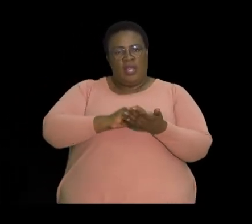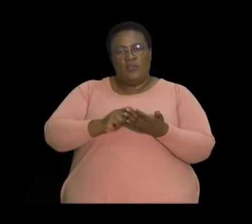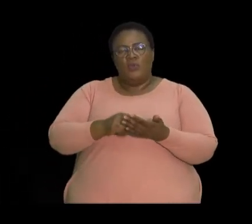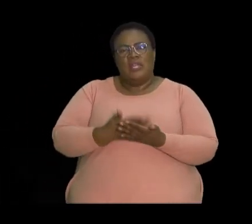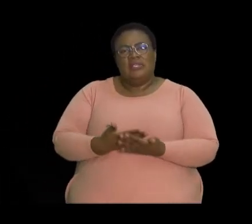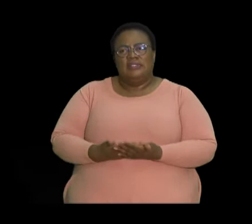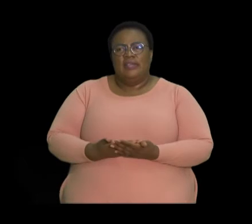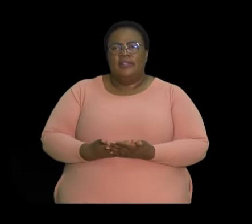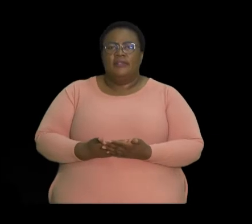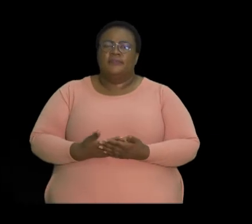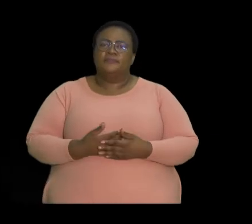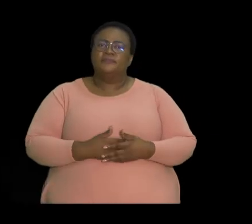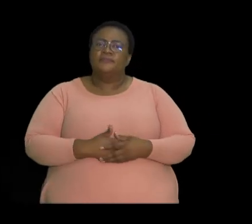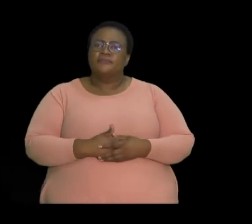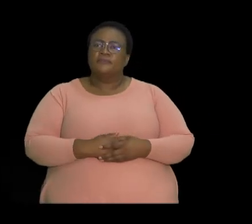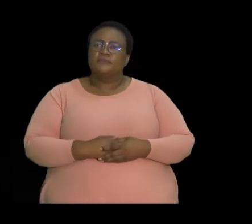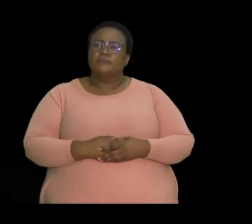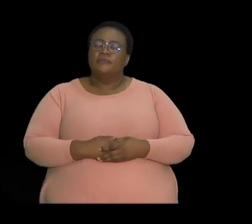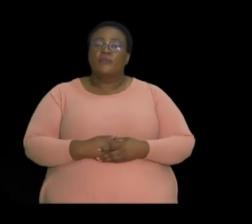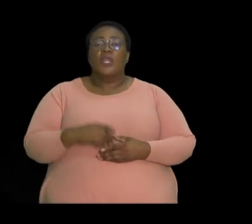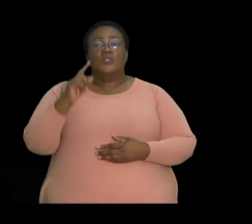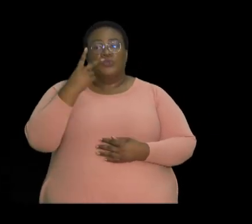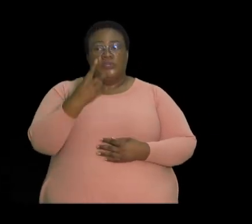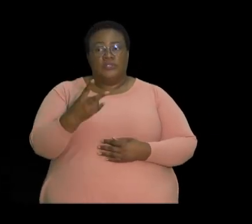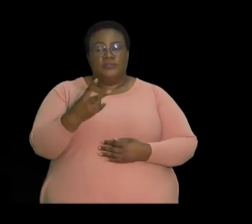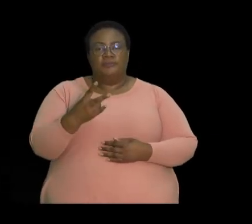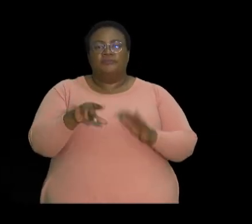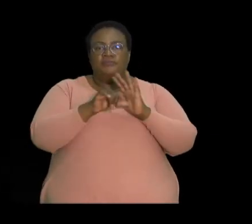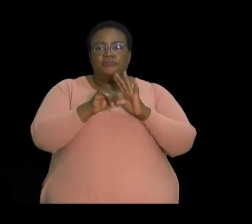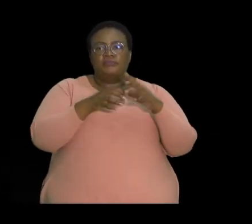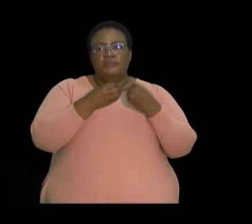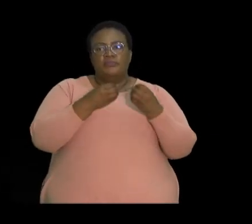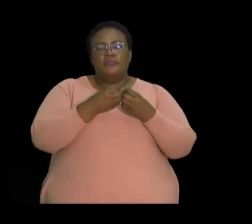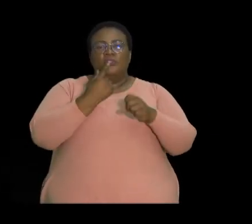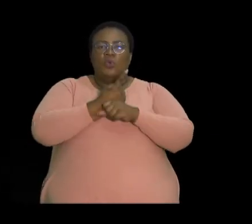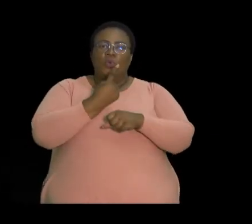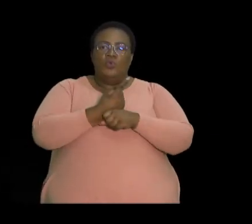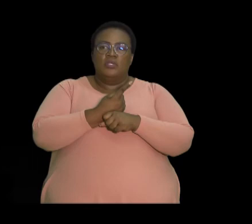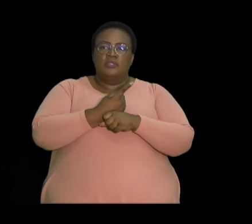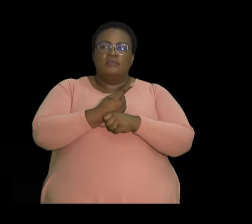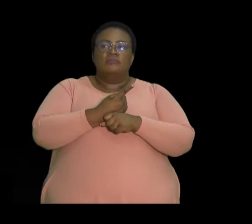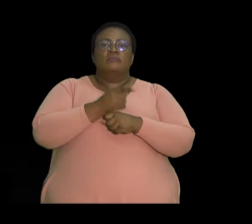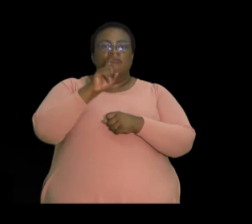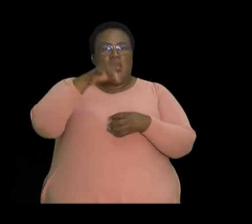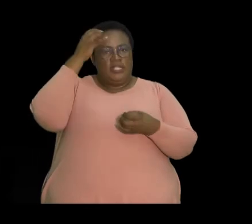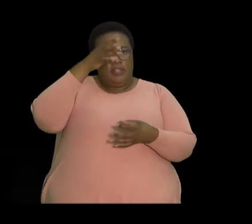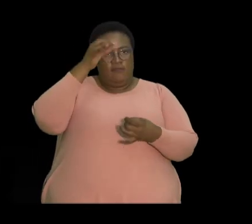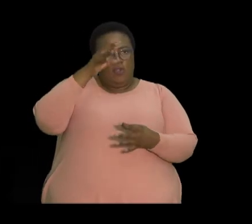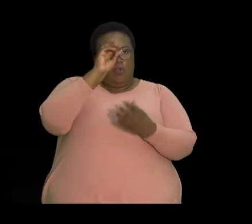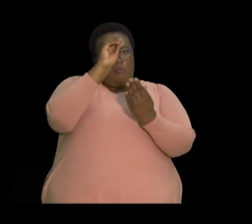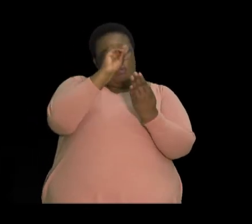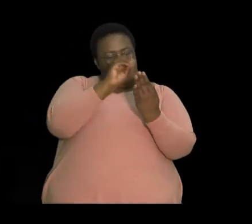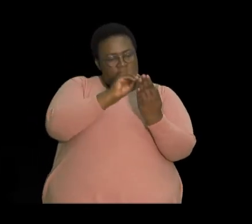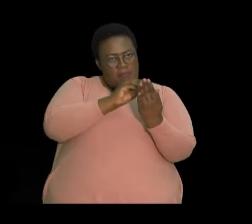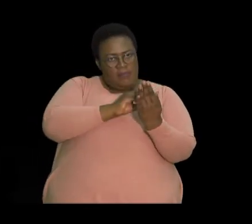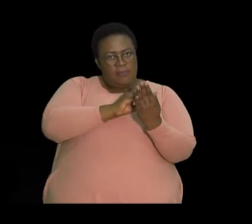will have after 5 years. So as you can see, the main thing that I always start with is to write down my data